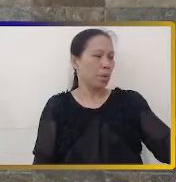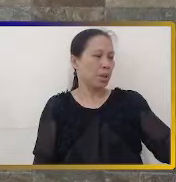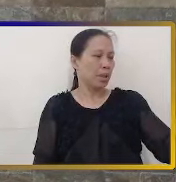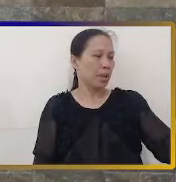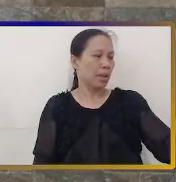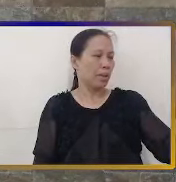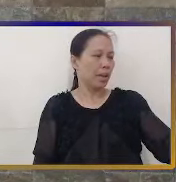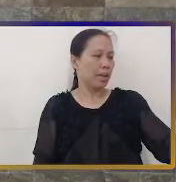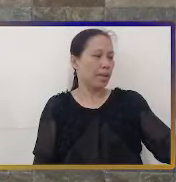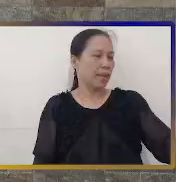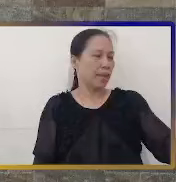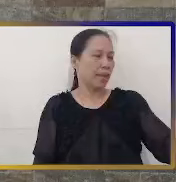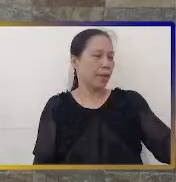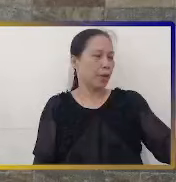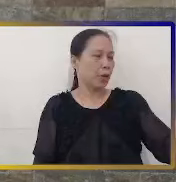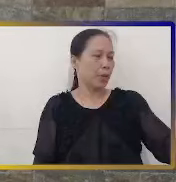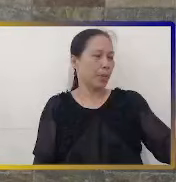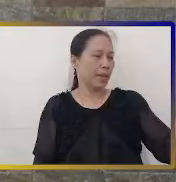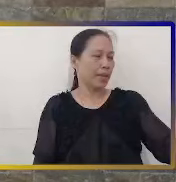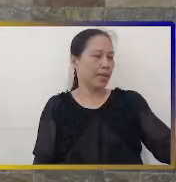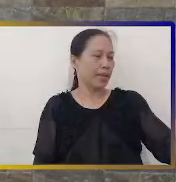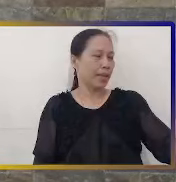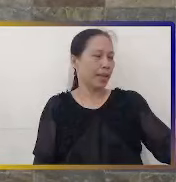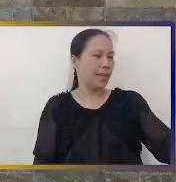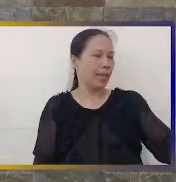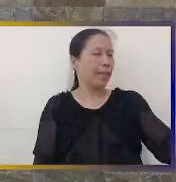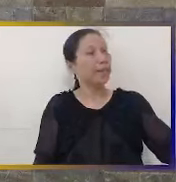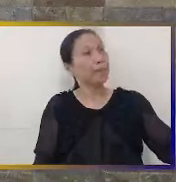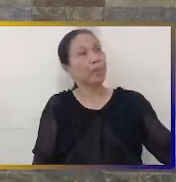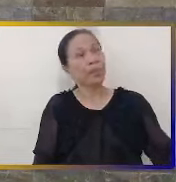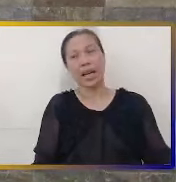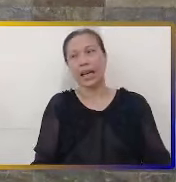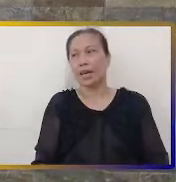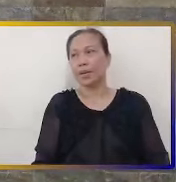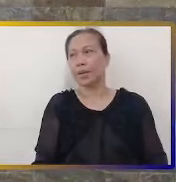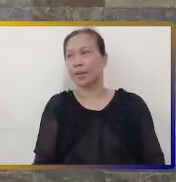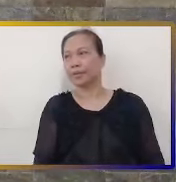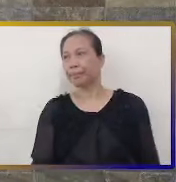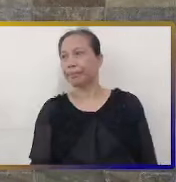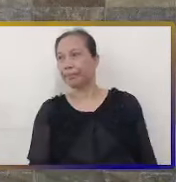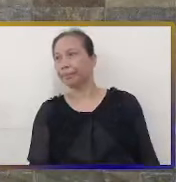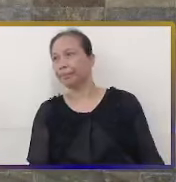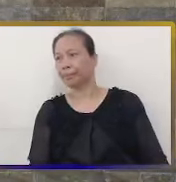cause the blessing to rest in th house